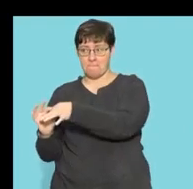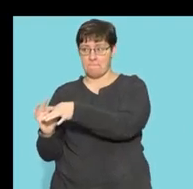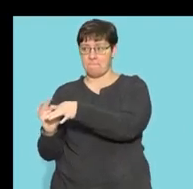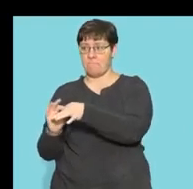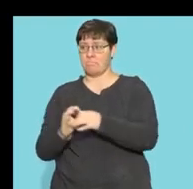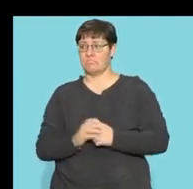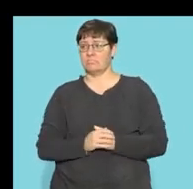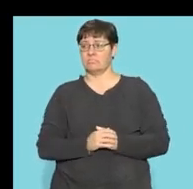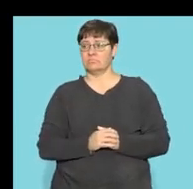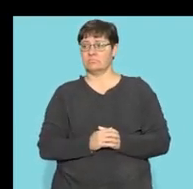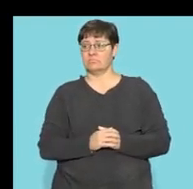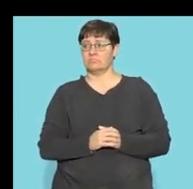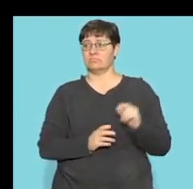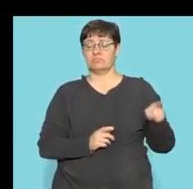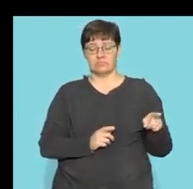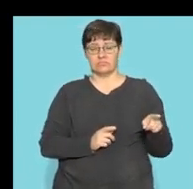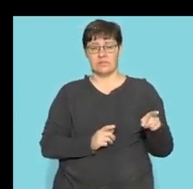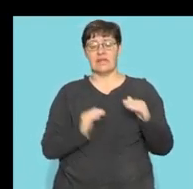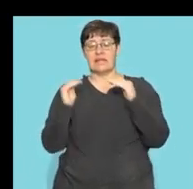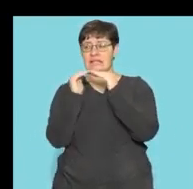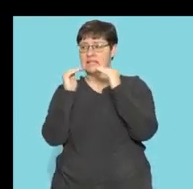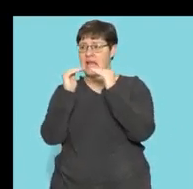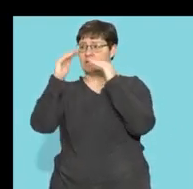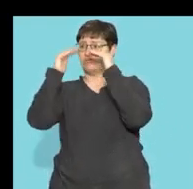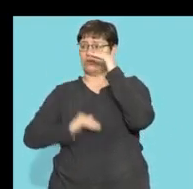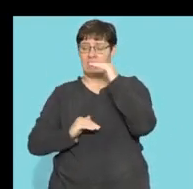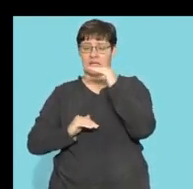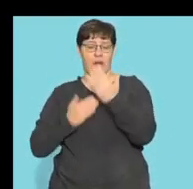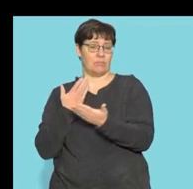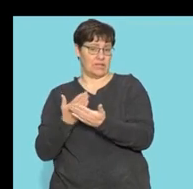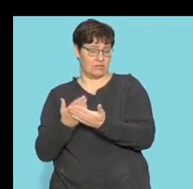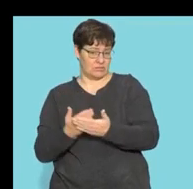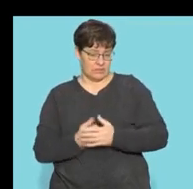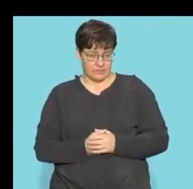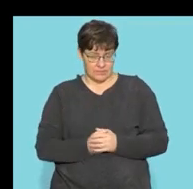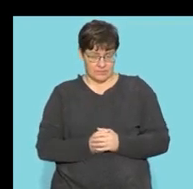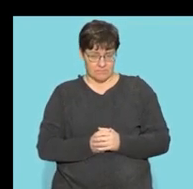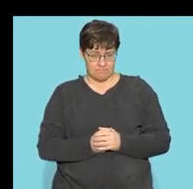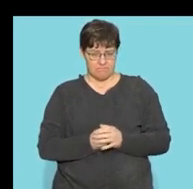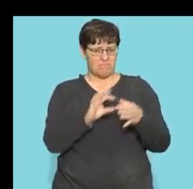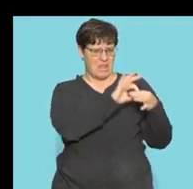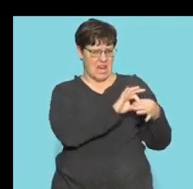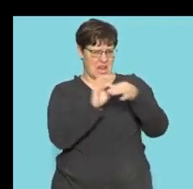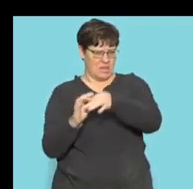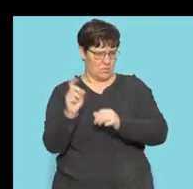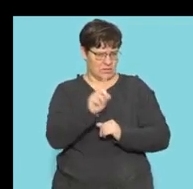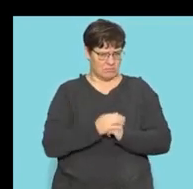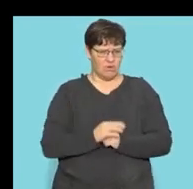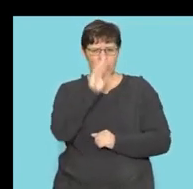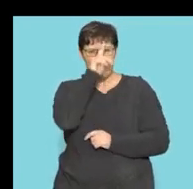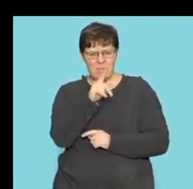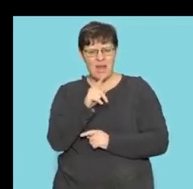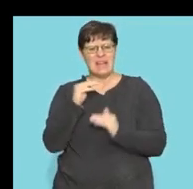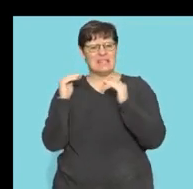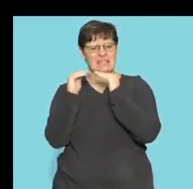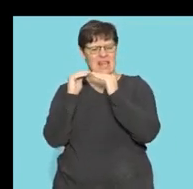link between the electrolytic cell and the standard reduction potentials. So you will